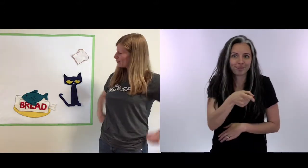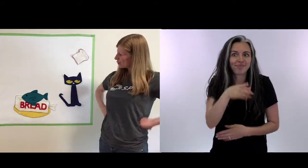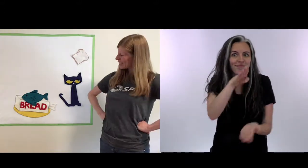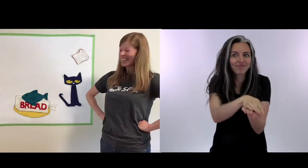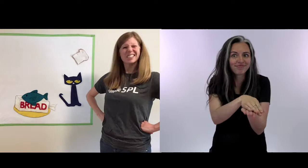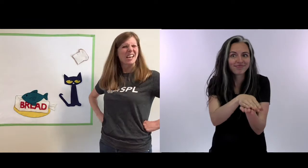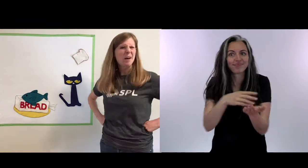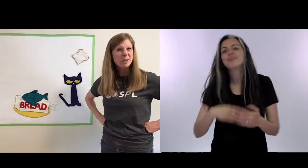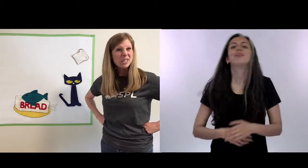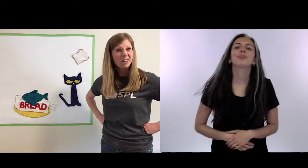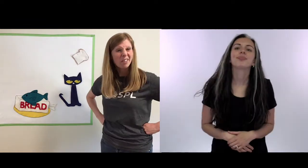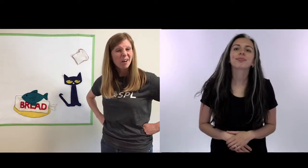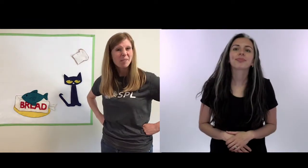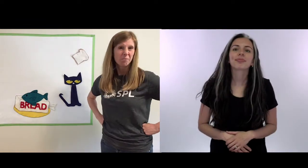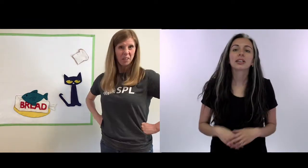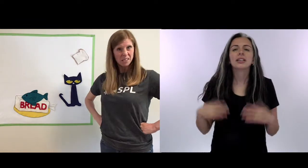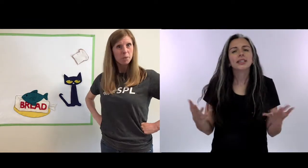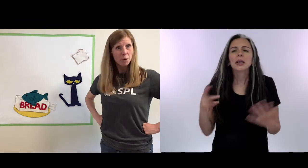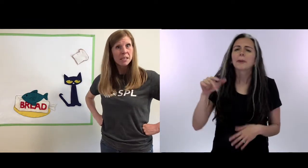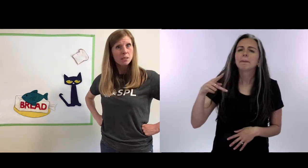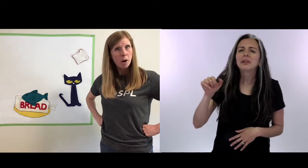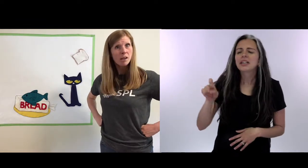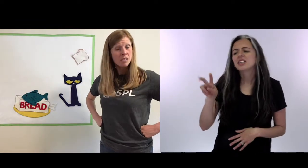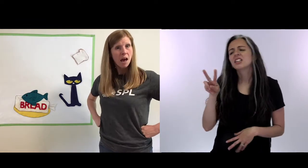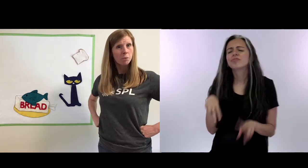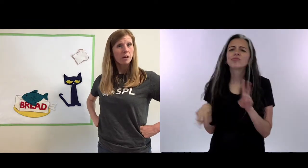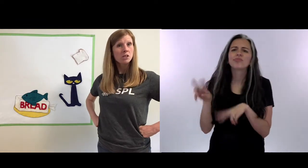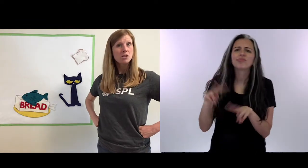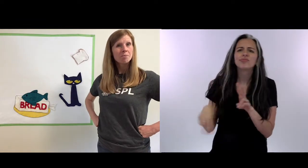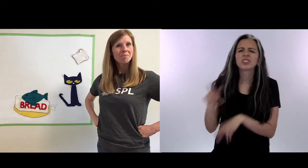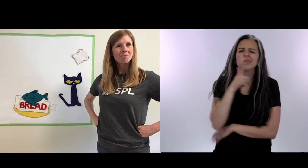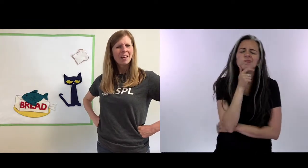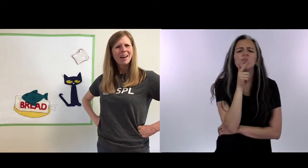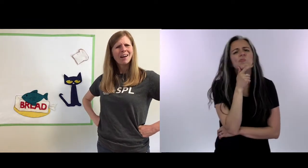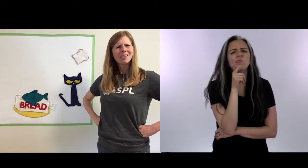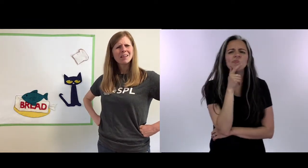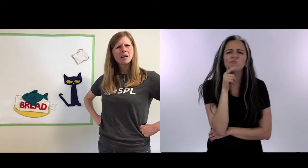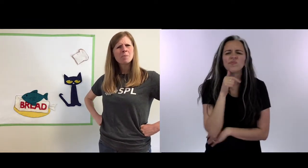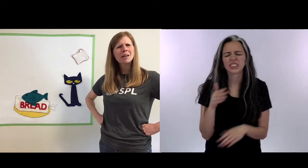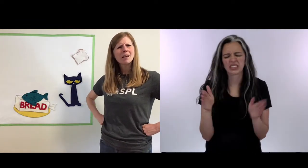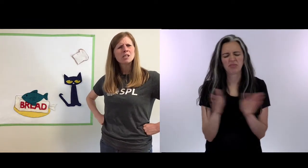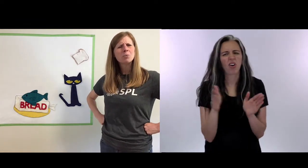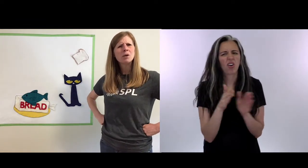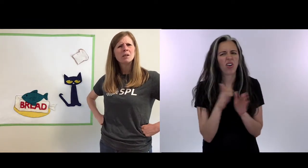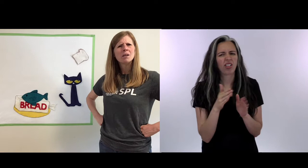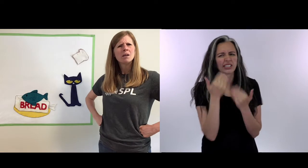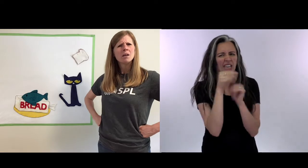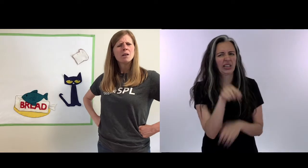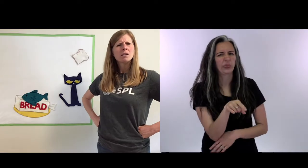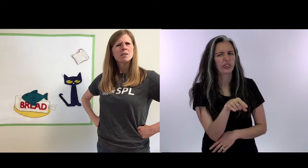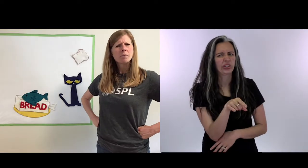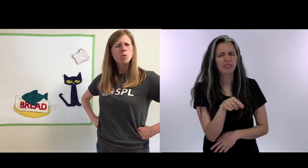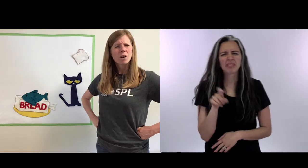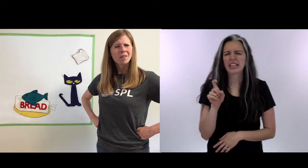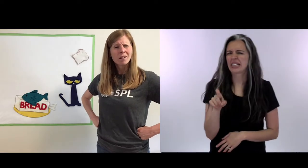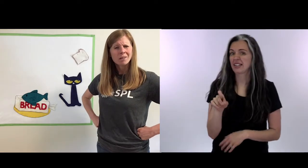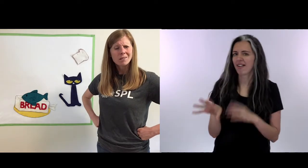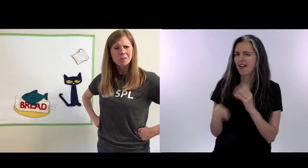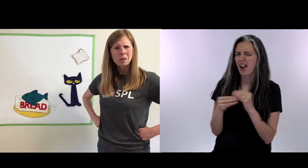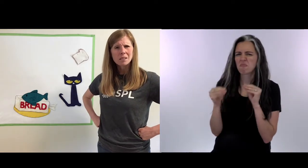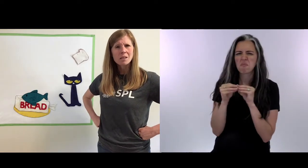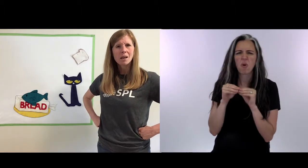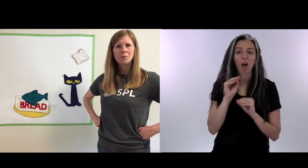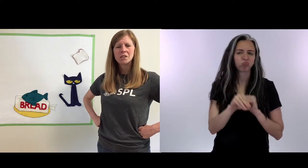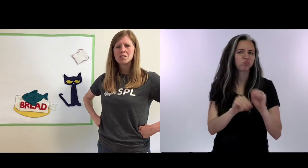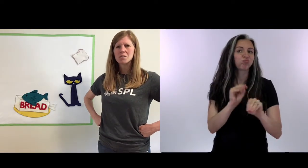Well, he looked at his sandwich and he thought, that's a pretty small sandwich. I think I might like to put some more things